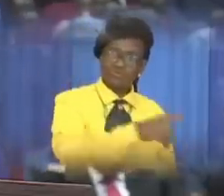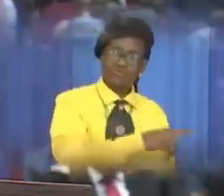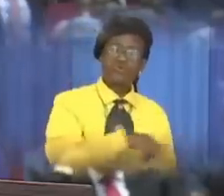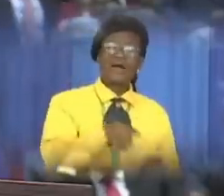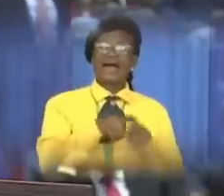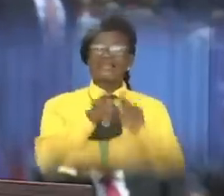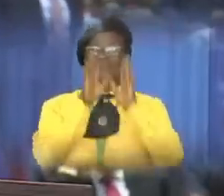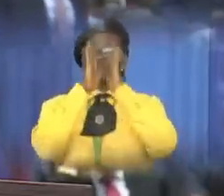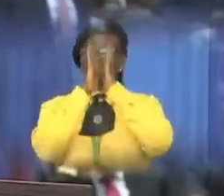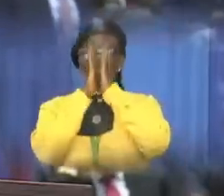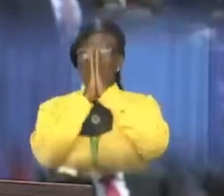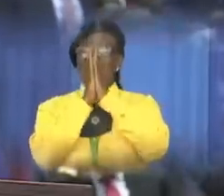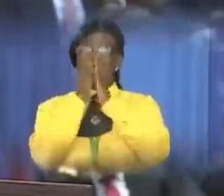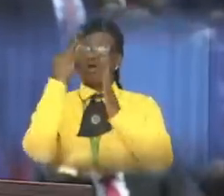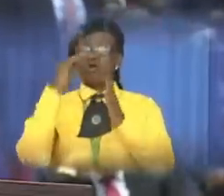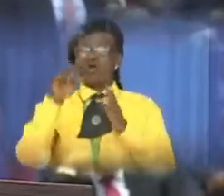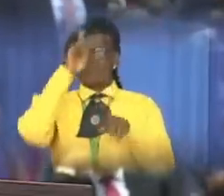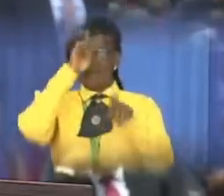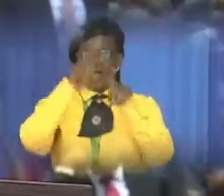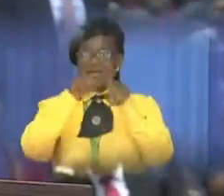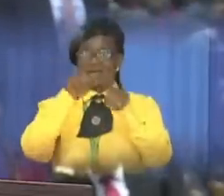They will just